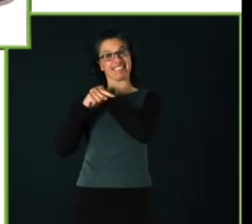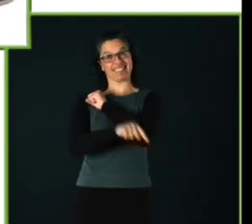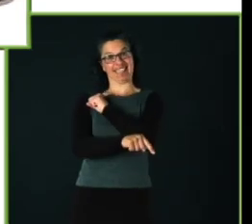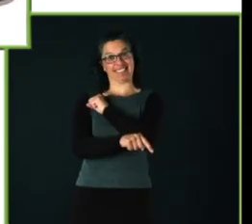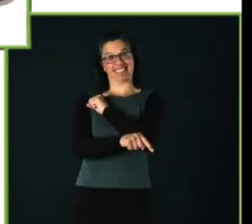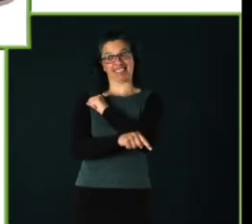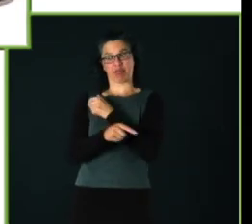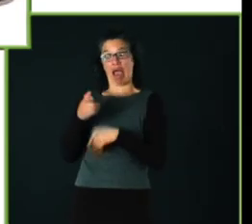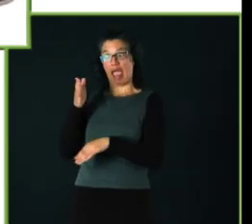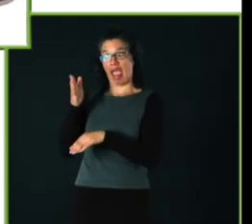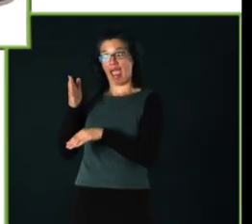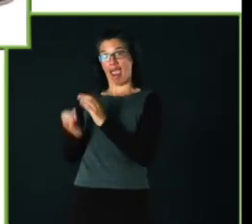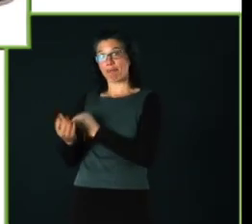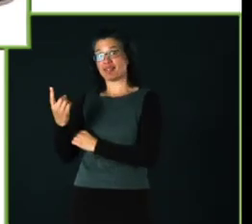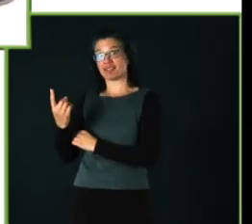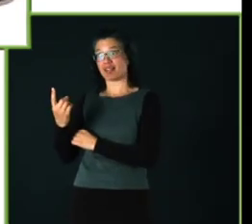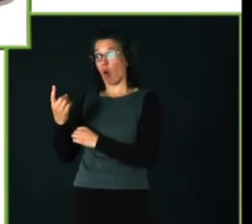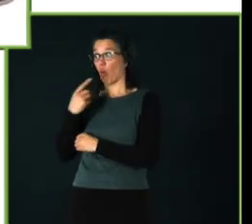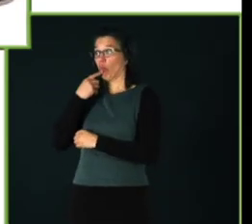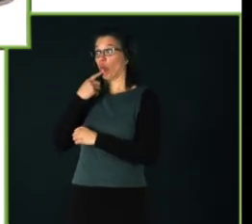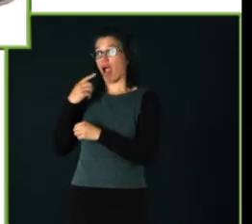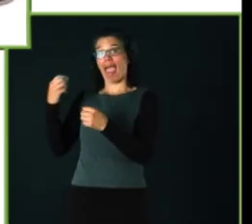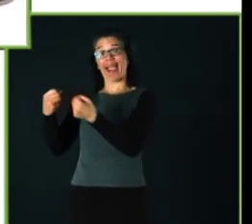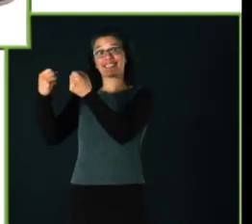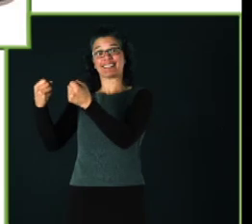Debt didn't happen by accident. It was a considered,